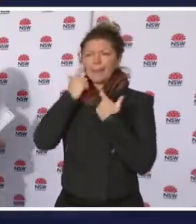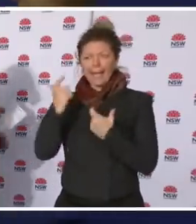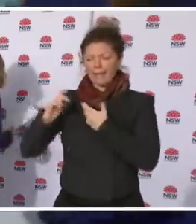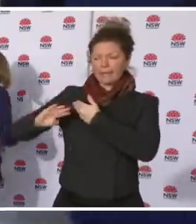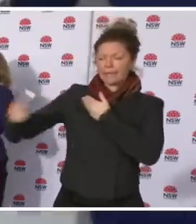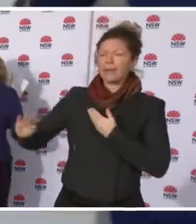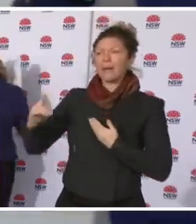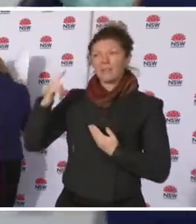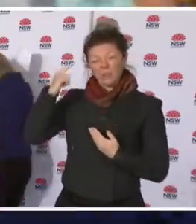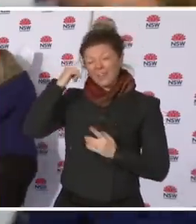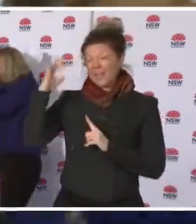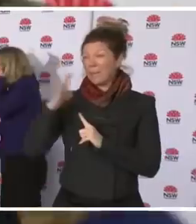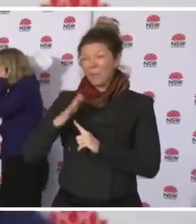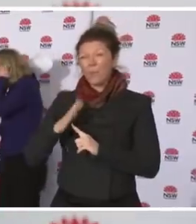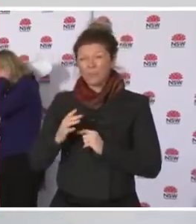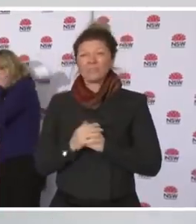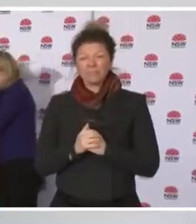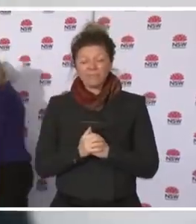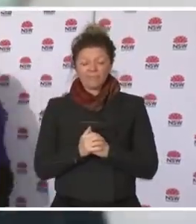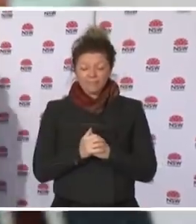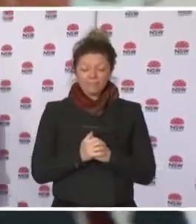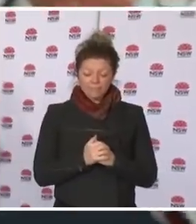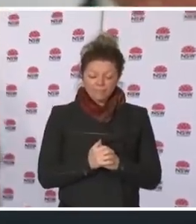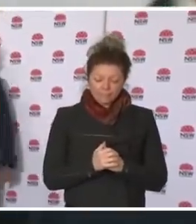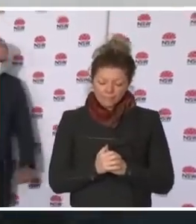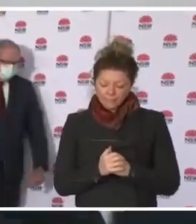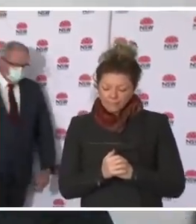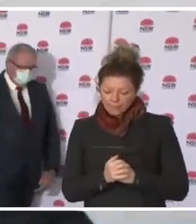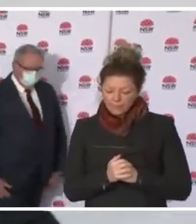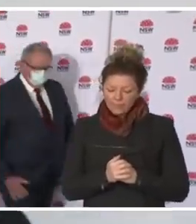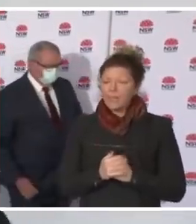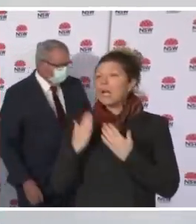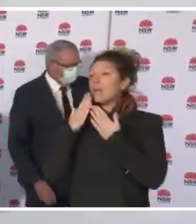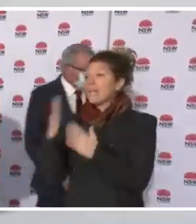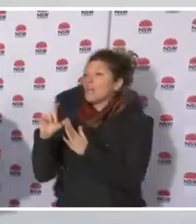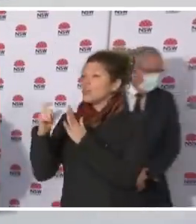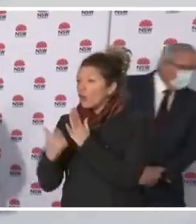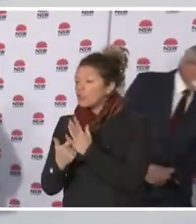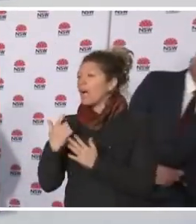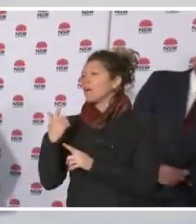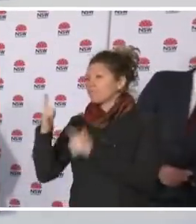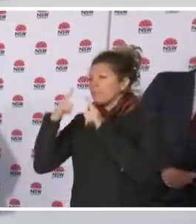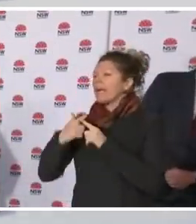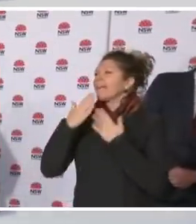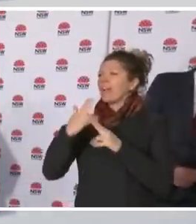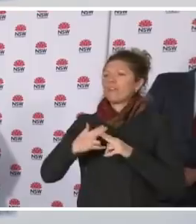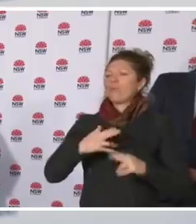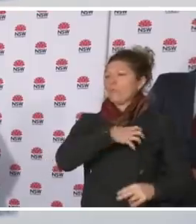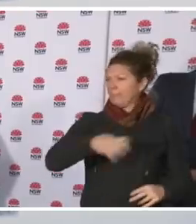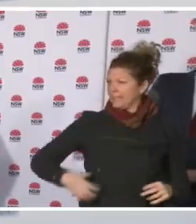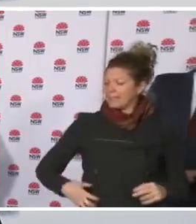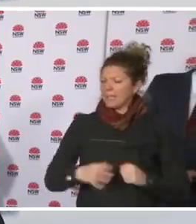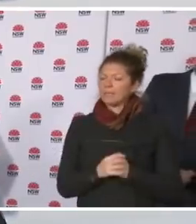Good morning. Thank you, Dr. Chan, Minister Premier. 201 infringement notices issued in the last 24